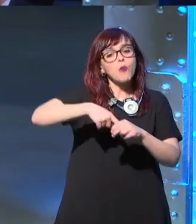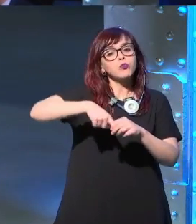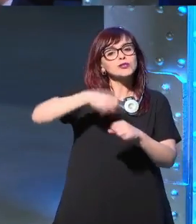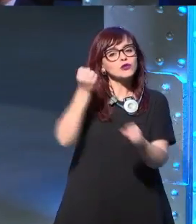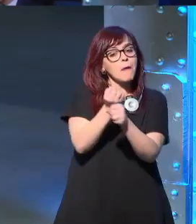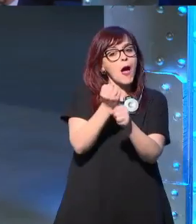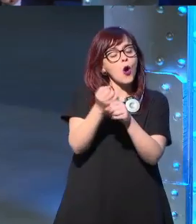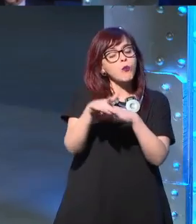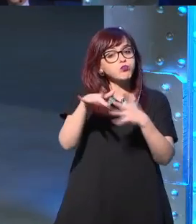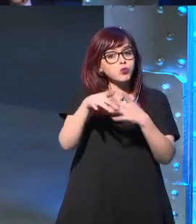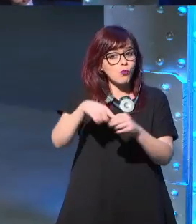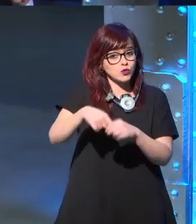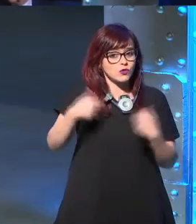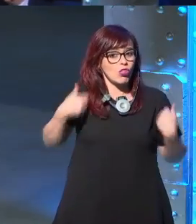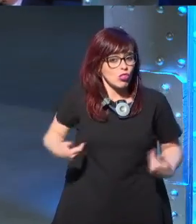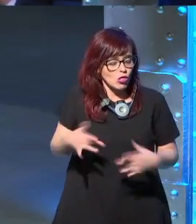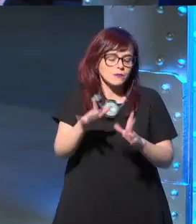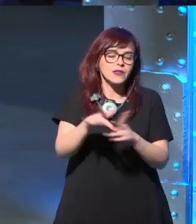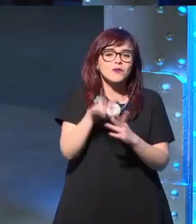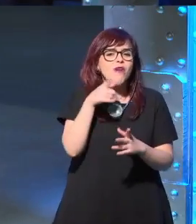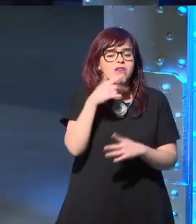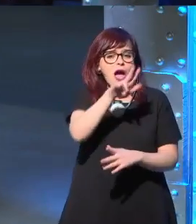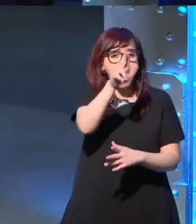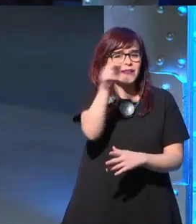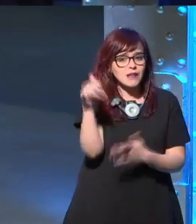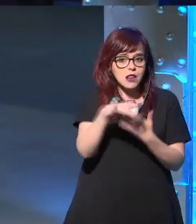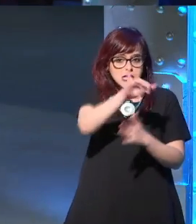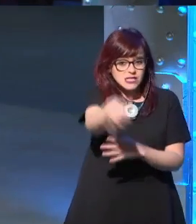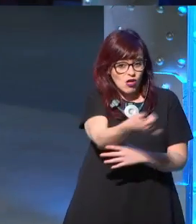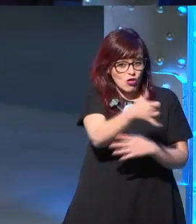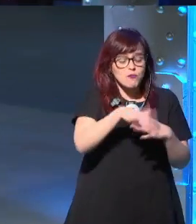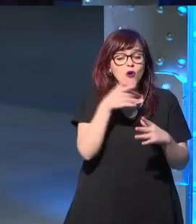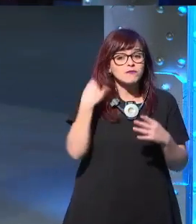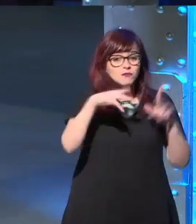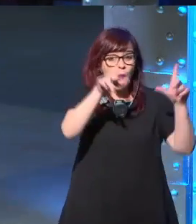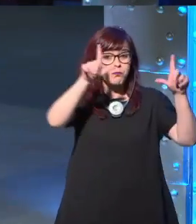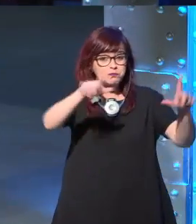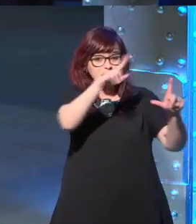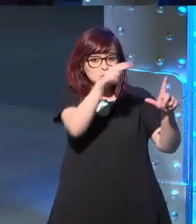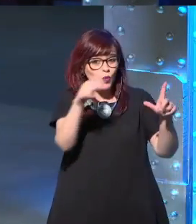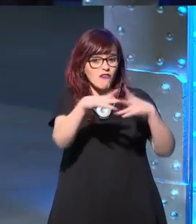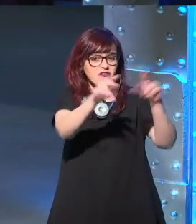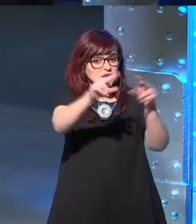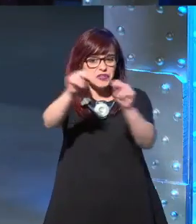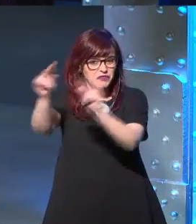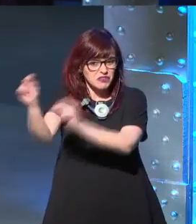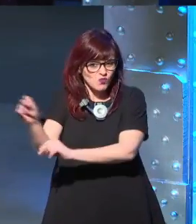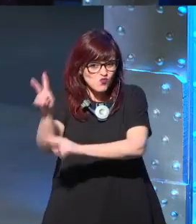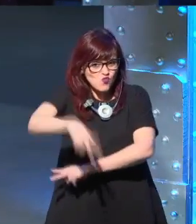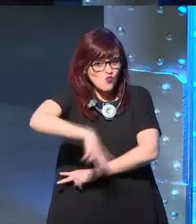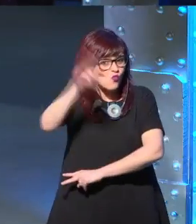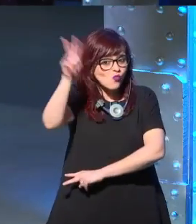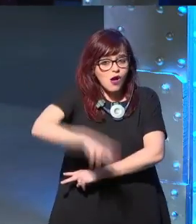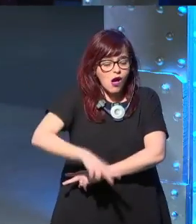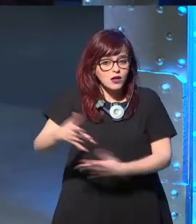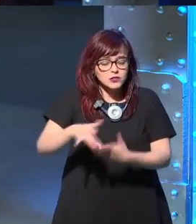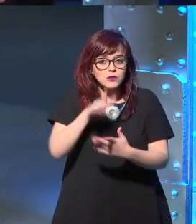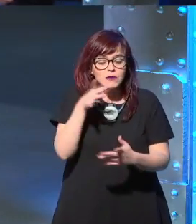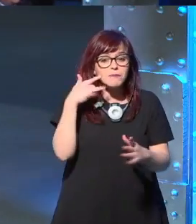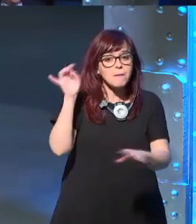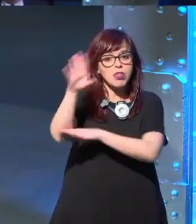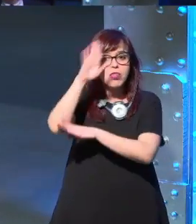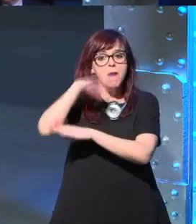I mean, he's put aside all these paintings. 2 of those paintings he didn't finish. His father had served as a notary for. So he's